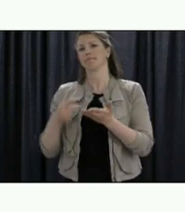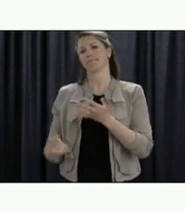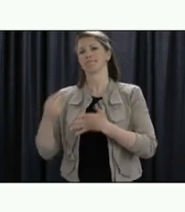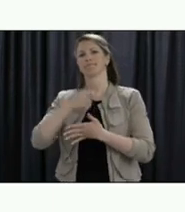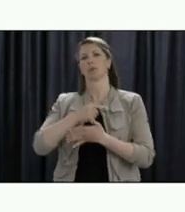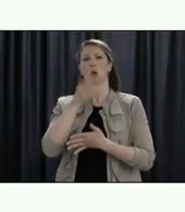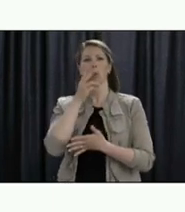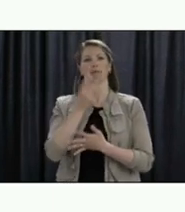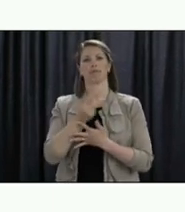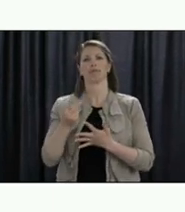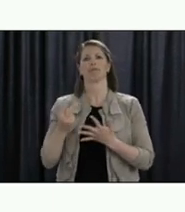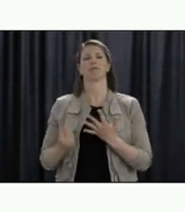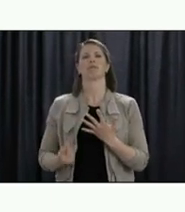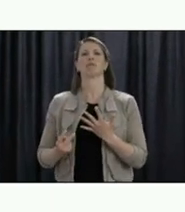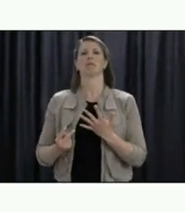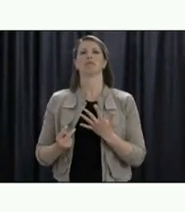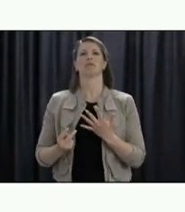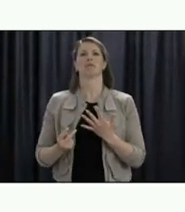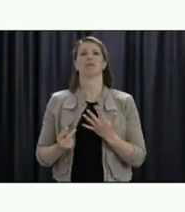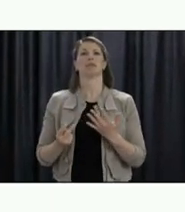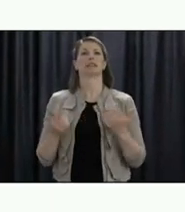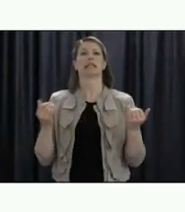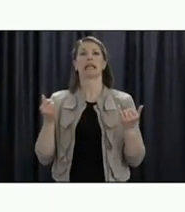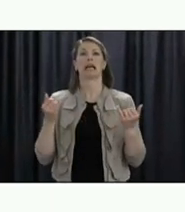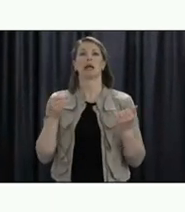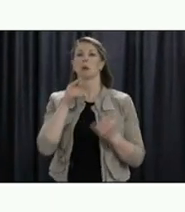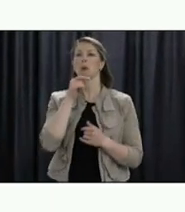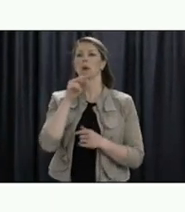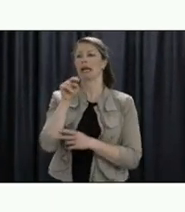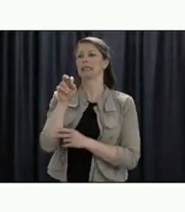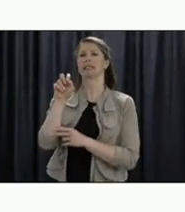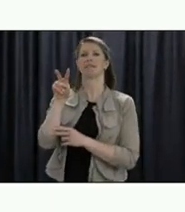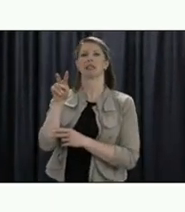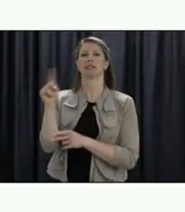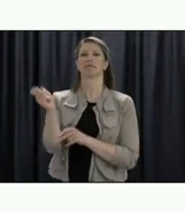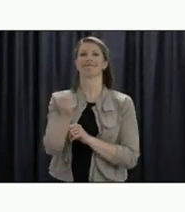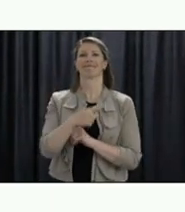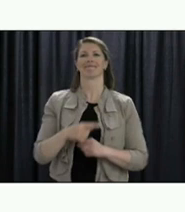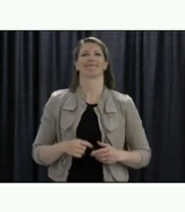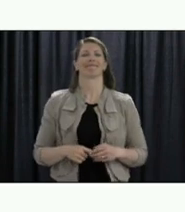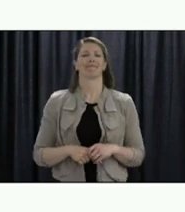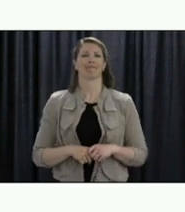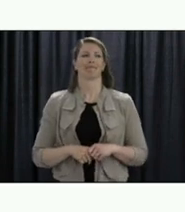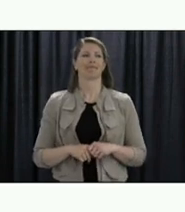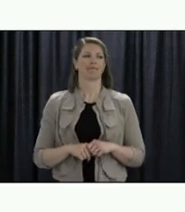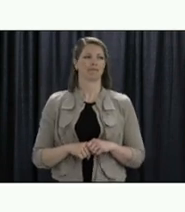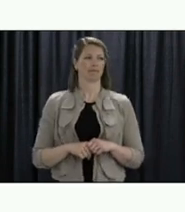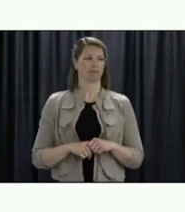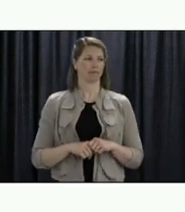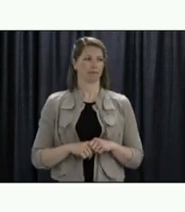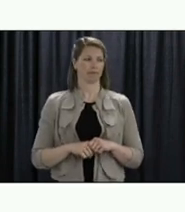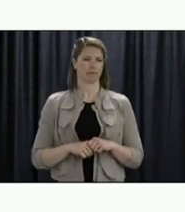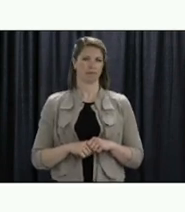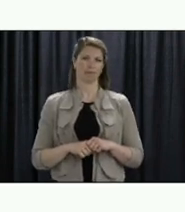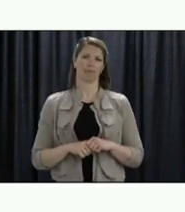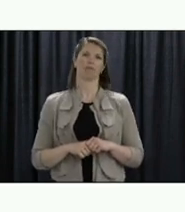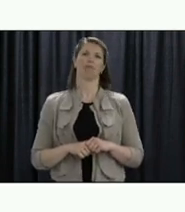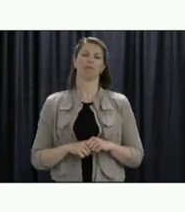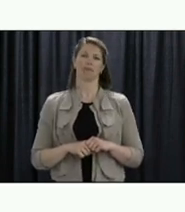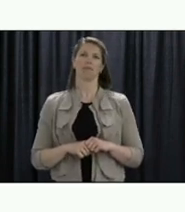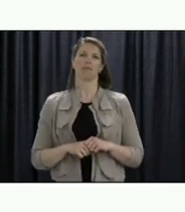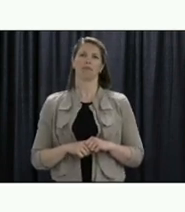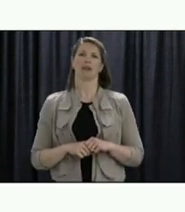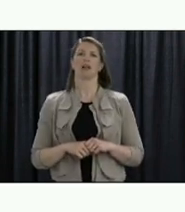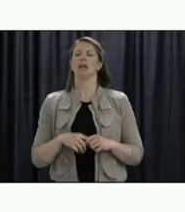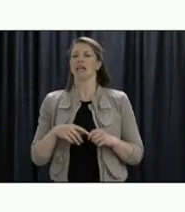today are from Kellyanne Roberts of NTV News. Please go ahead. Thank you. I'm wondering if there's more information on the